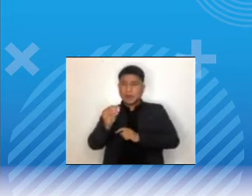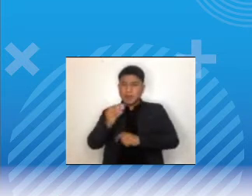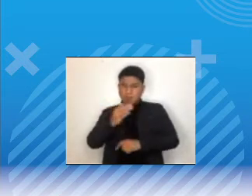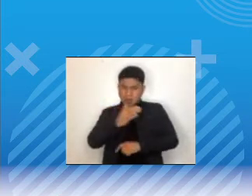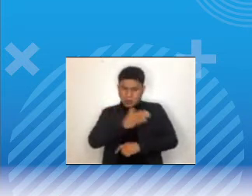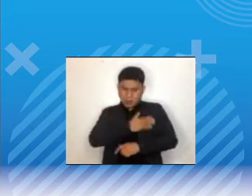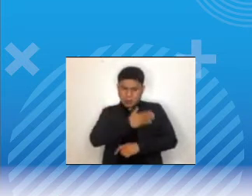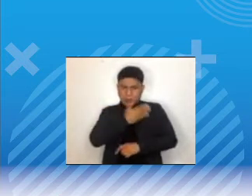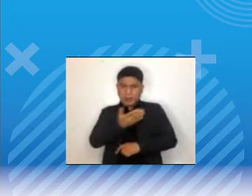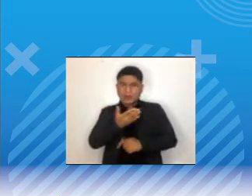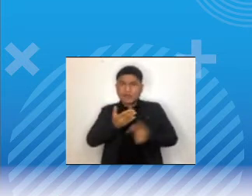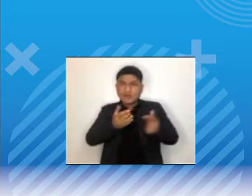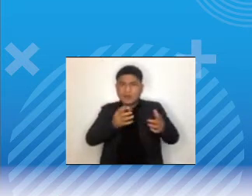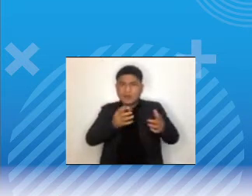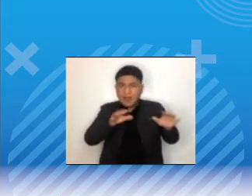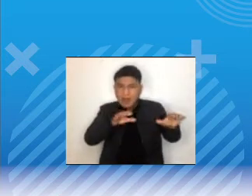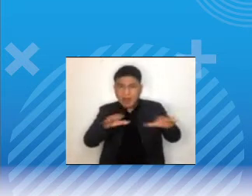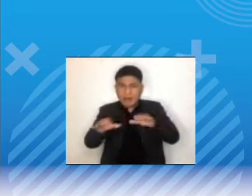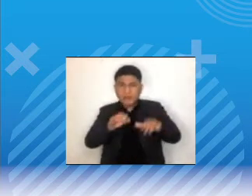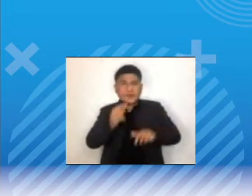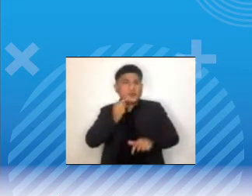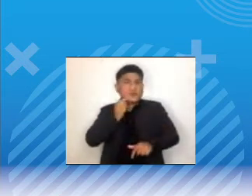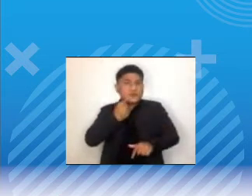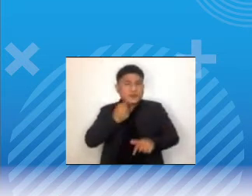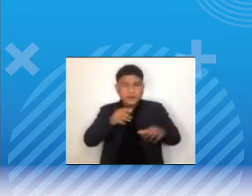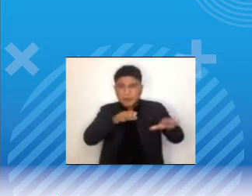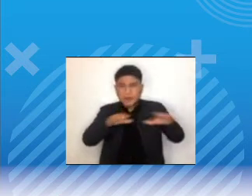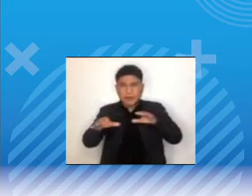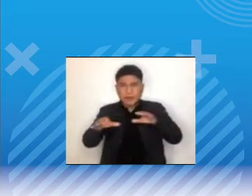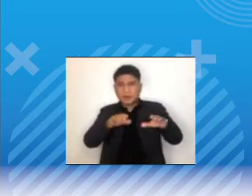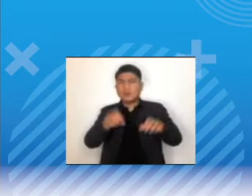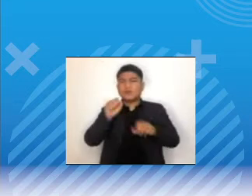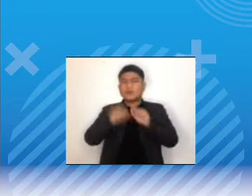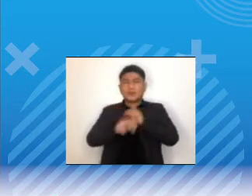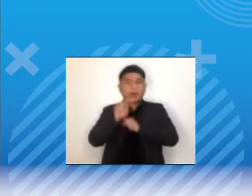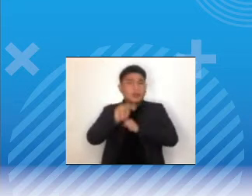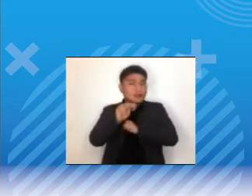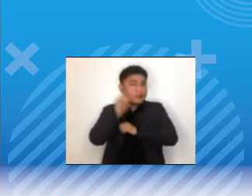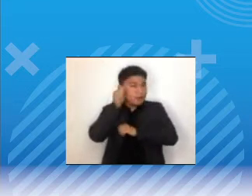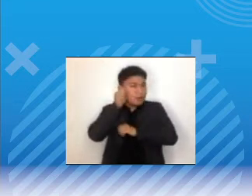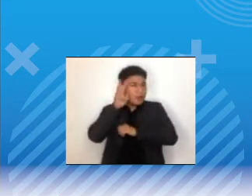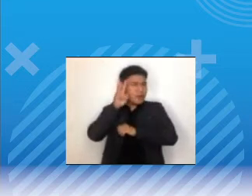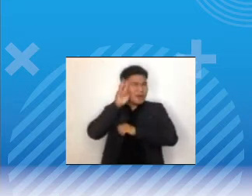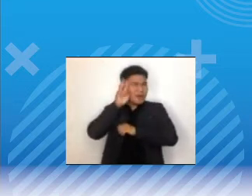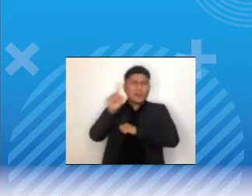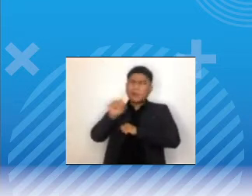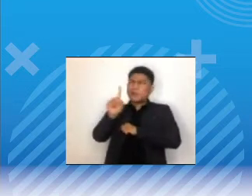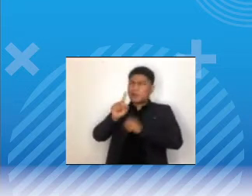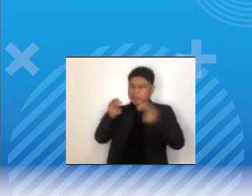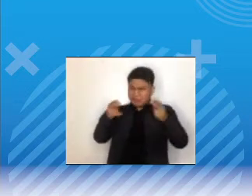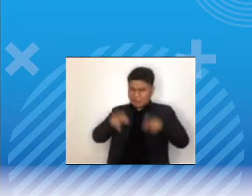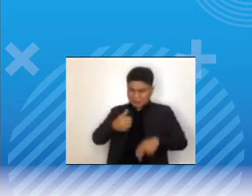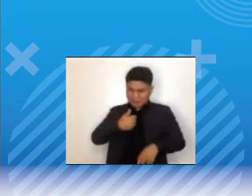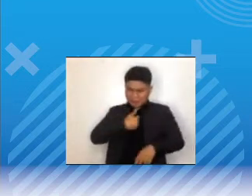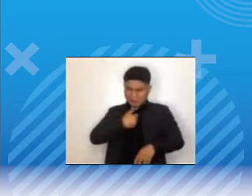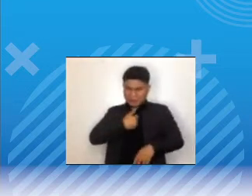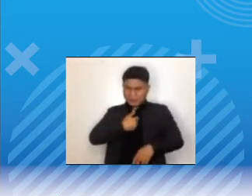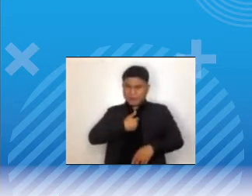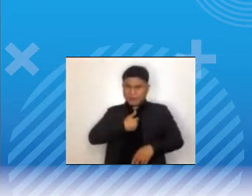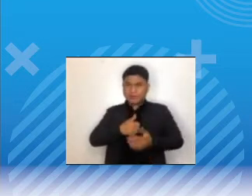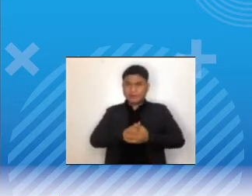action. So kailangan mas maging maalam tayo kung ano yung nangyayari sa atin, and